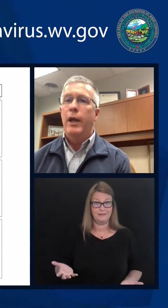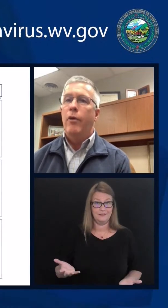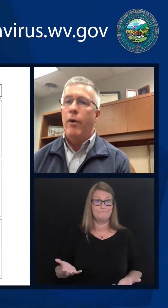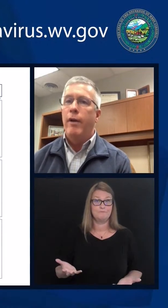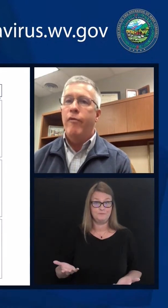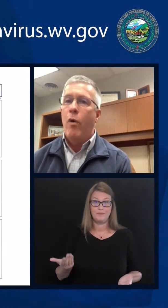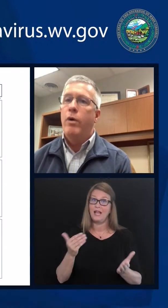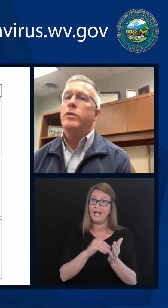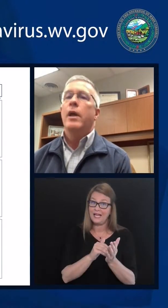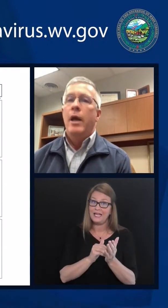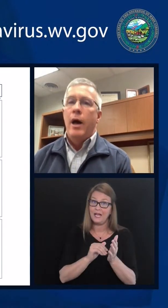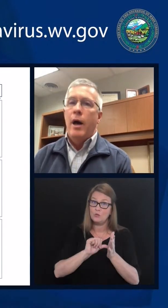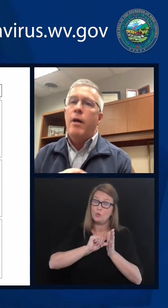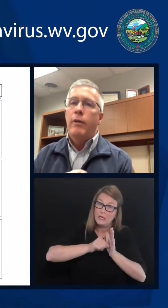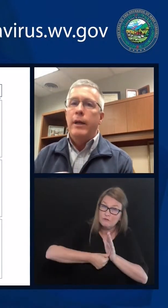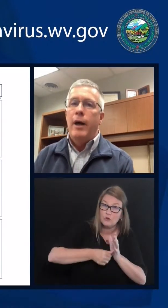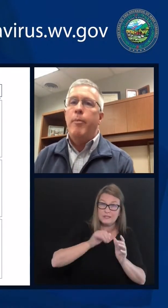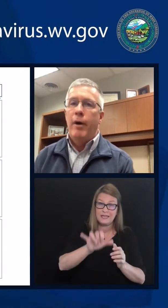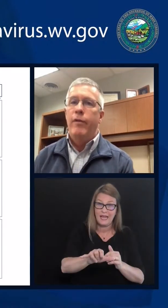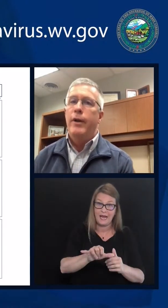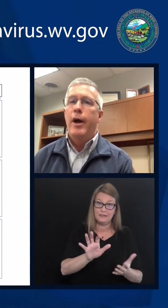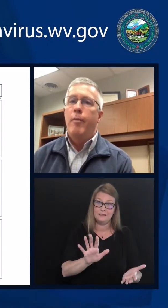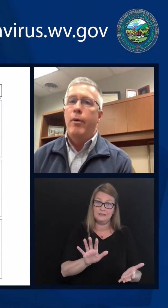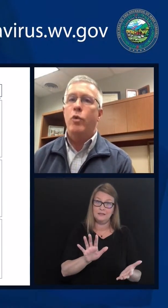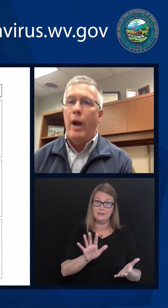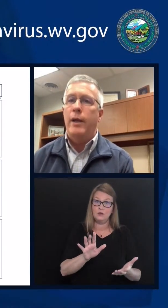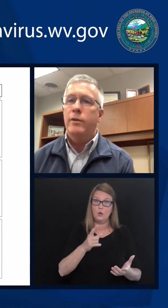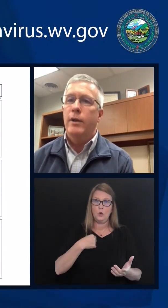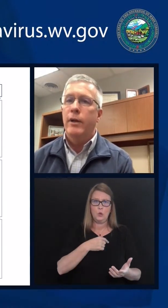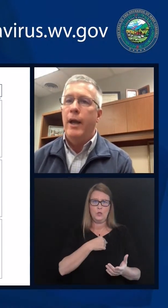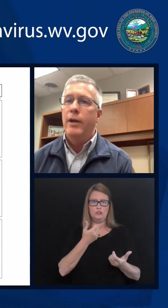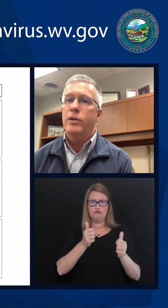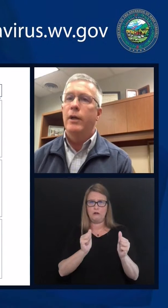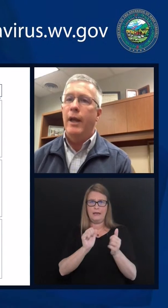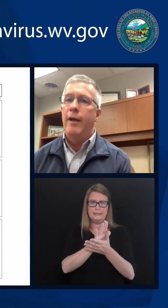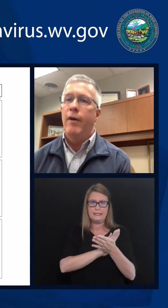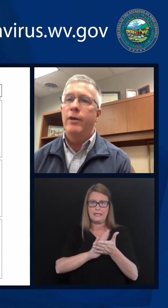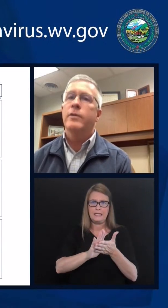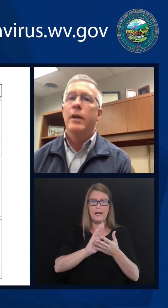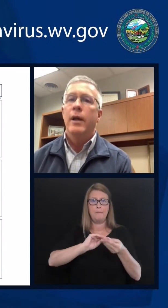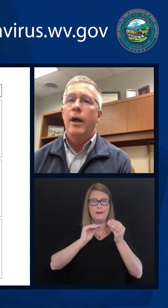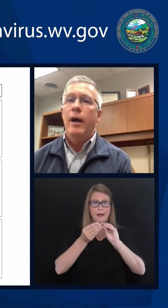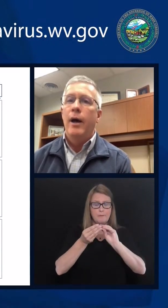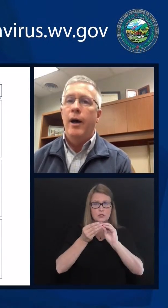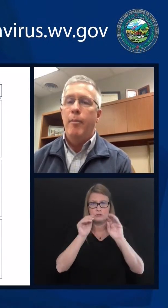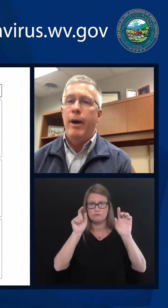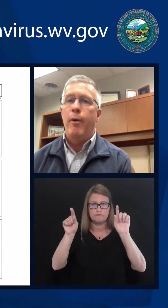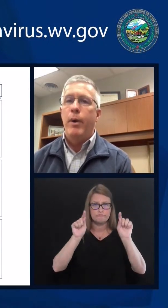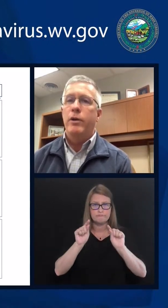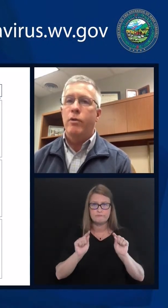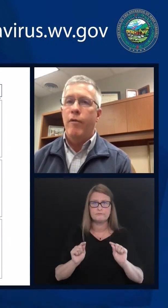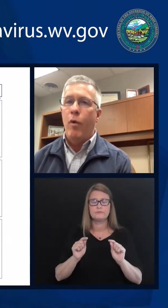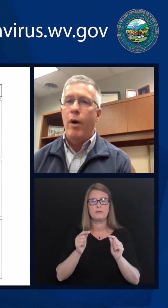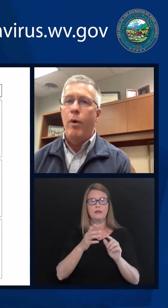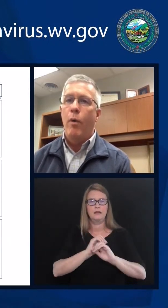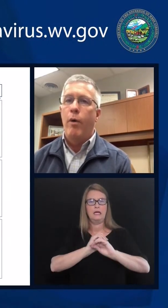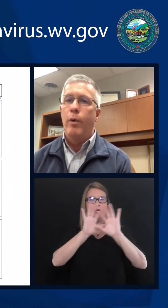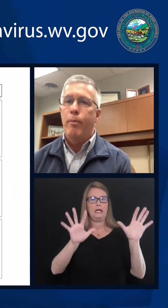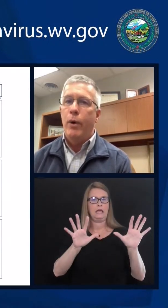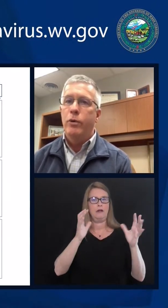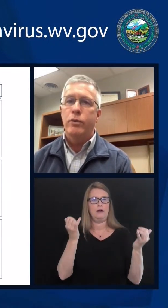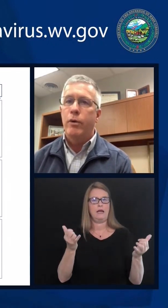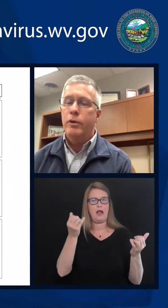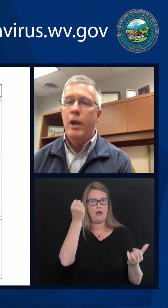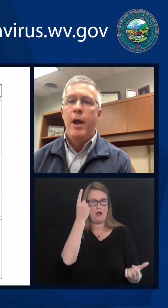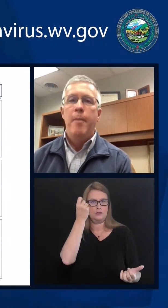So again, reinforce cleanup of the numbers. Reconciliation gave us a better picture of where we were